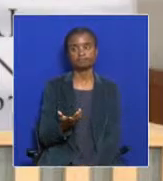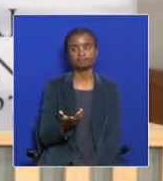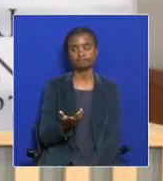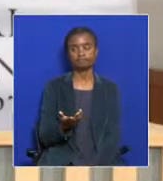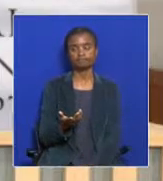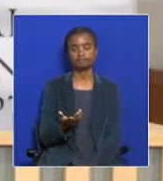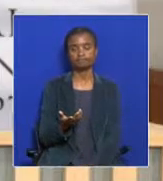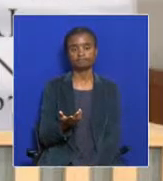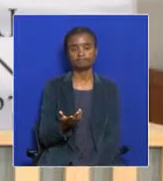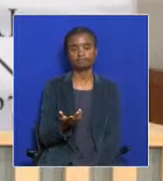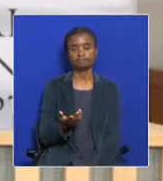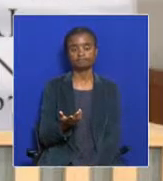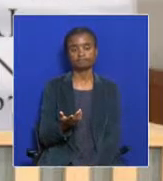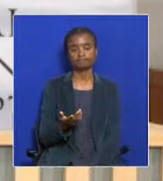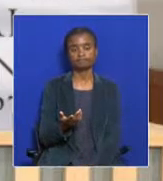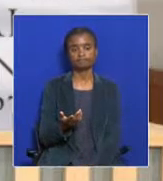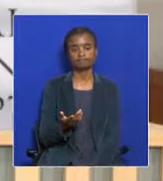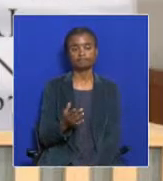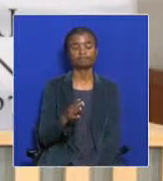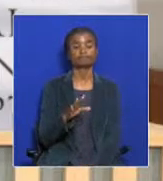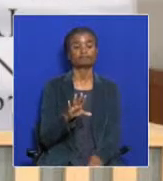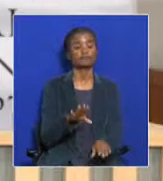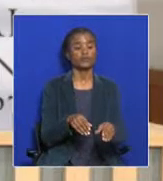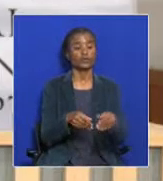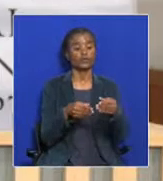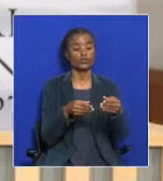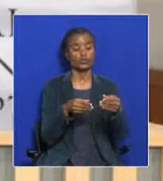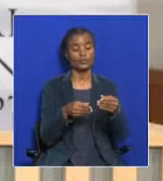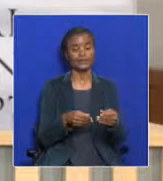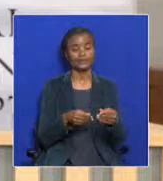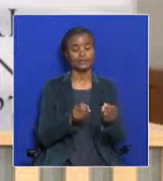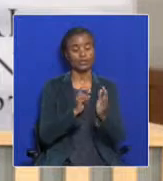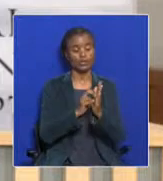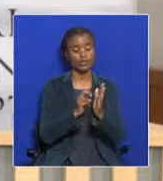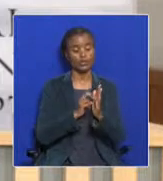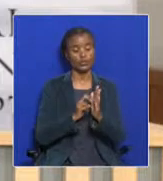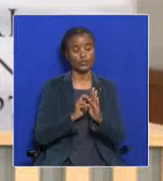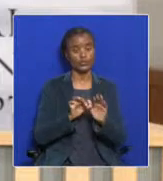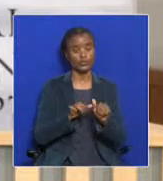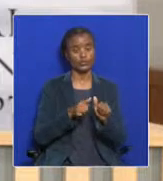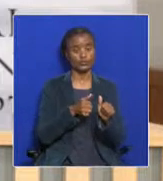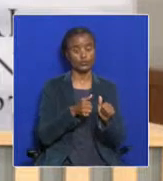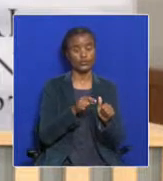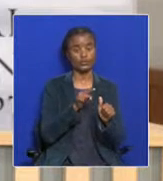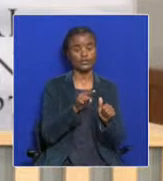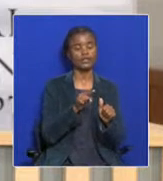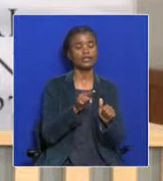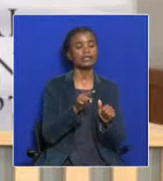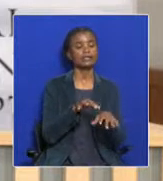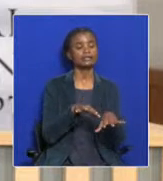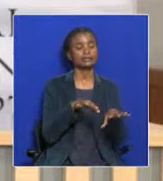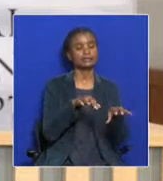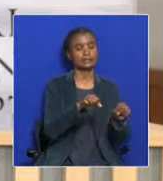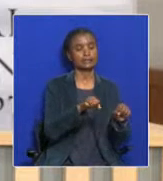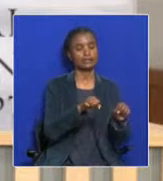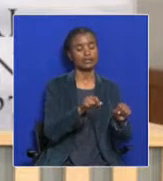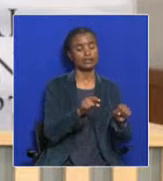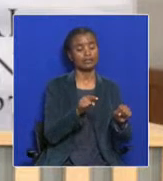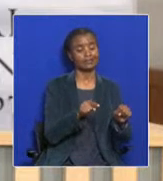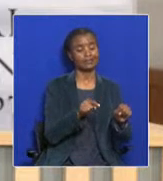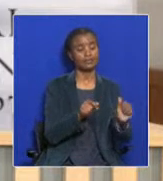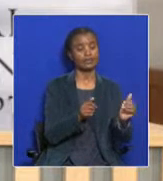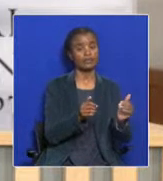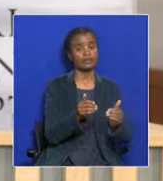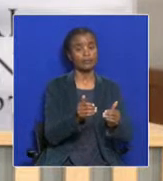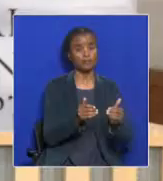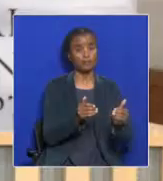document called Protocol on the Search, Seizure, Handling Processes and Disposition of Illicit Drugs, that you must call